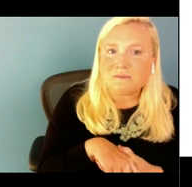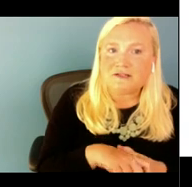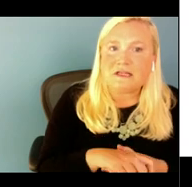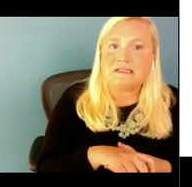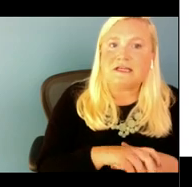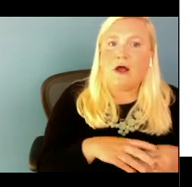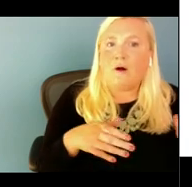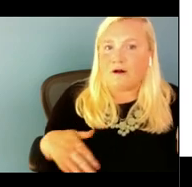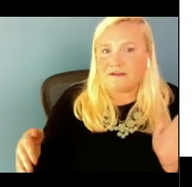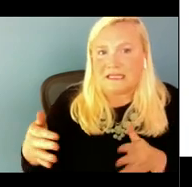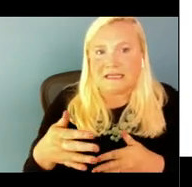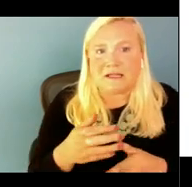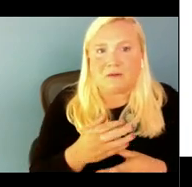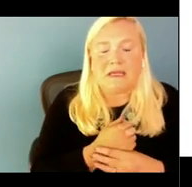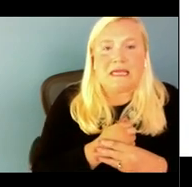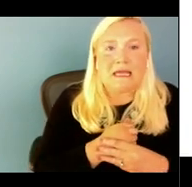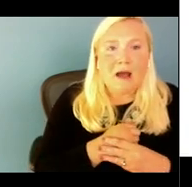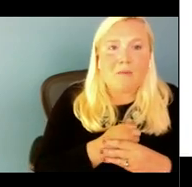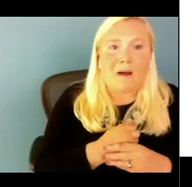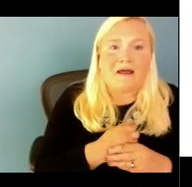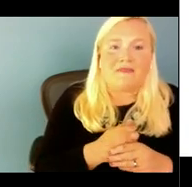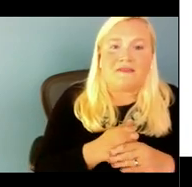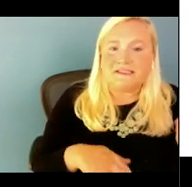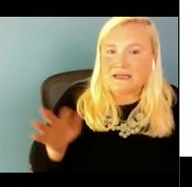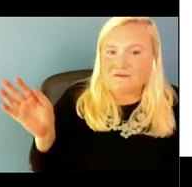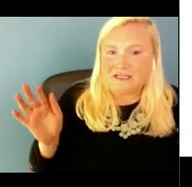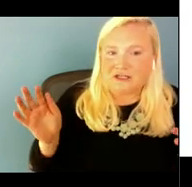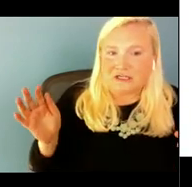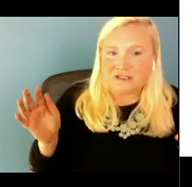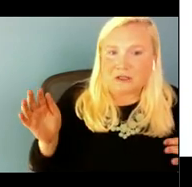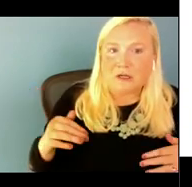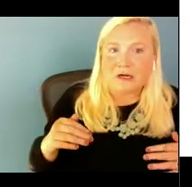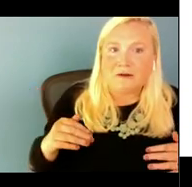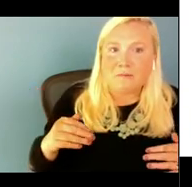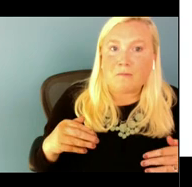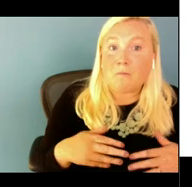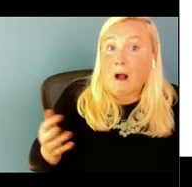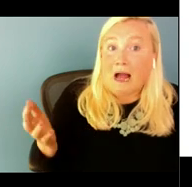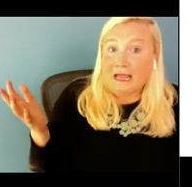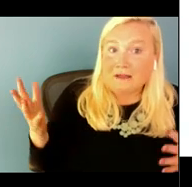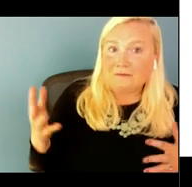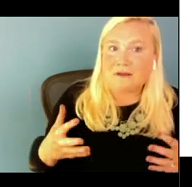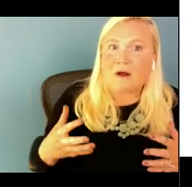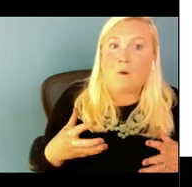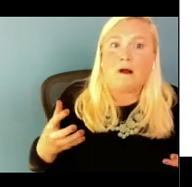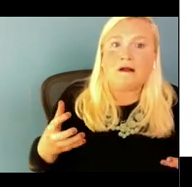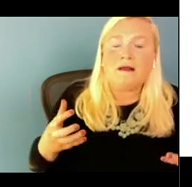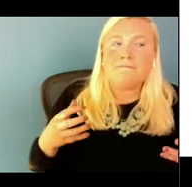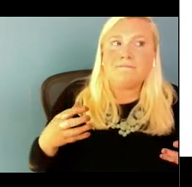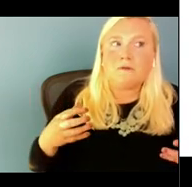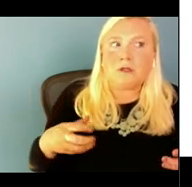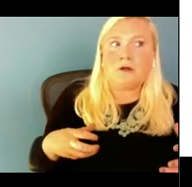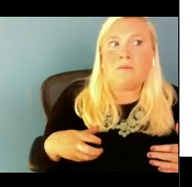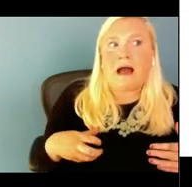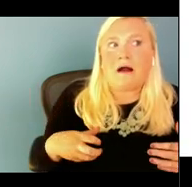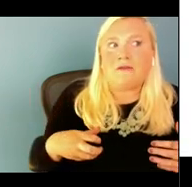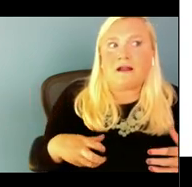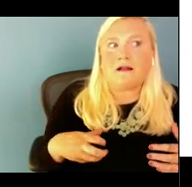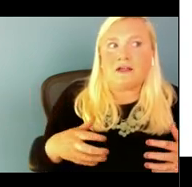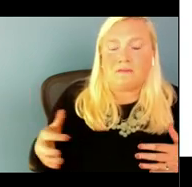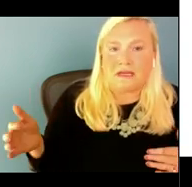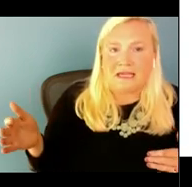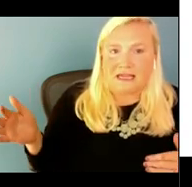behavioral health specialist or if it's an SLP, but this is an invitation to learn why, you know, or